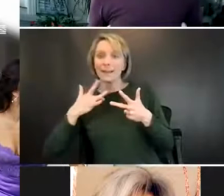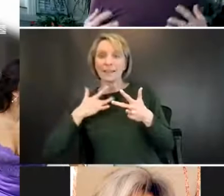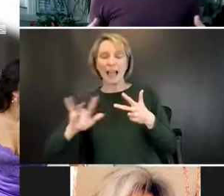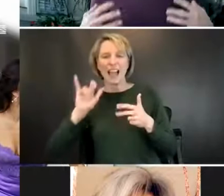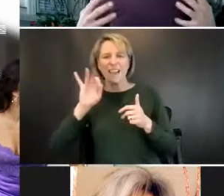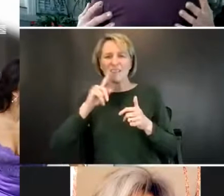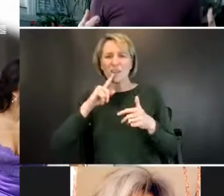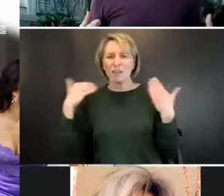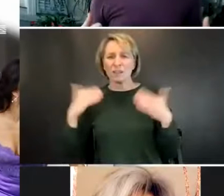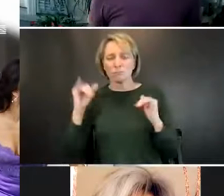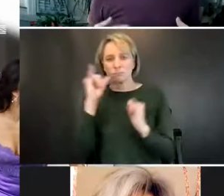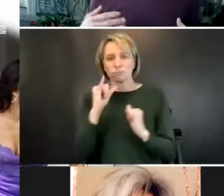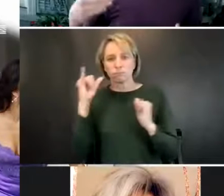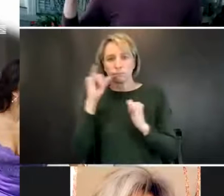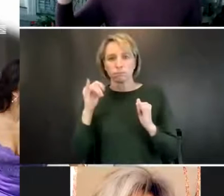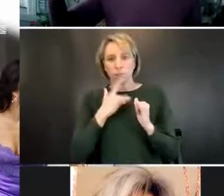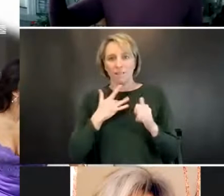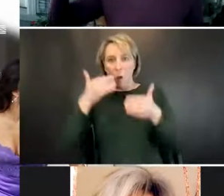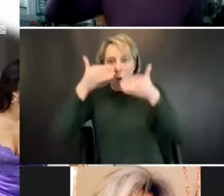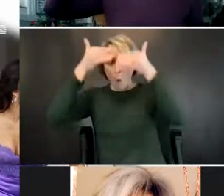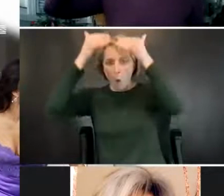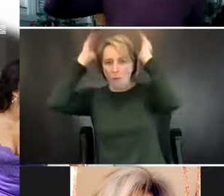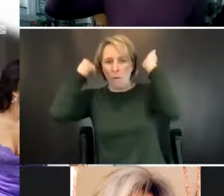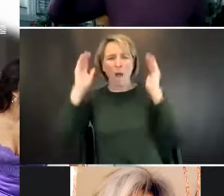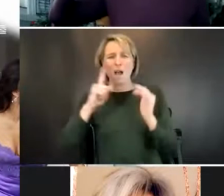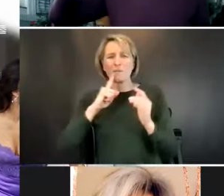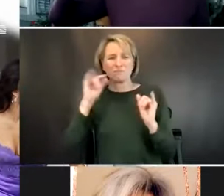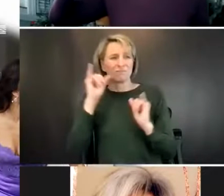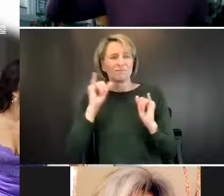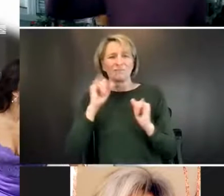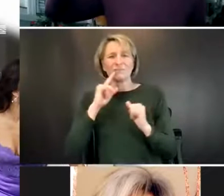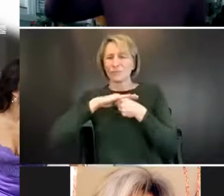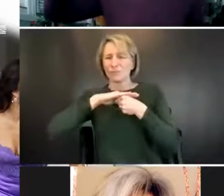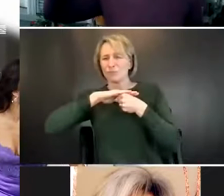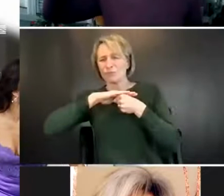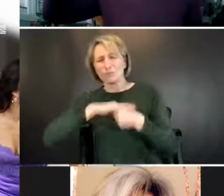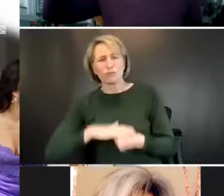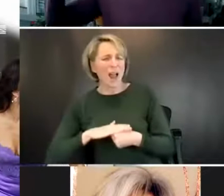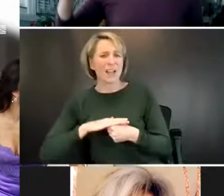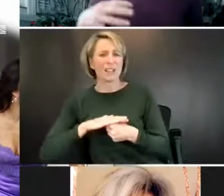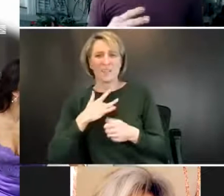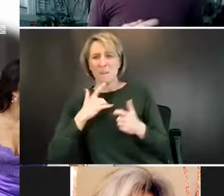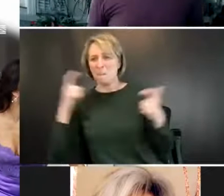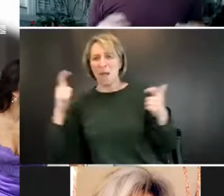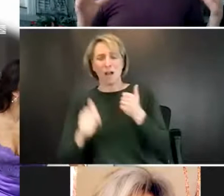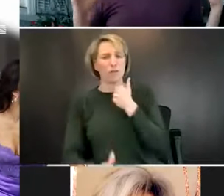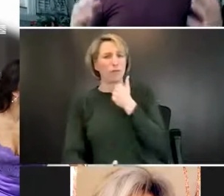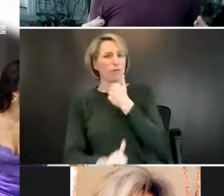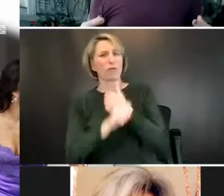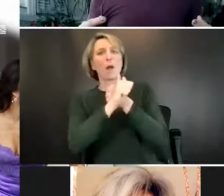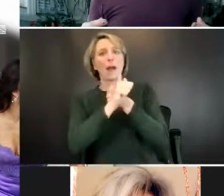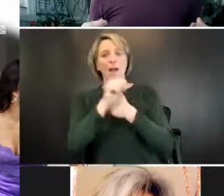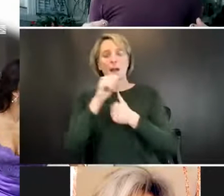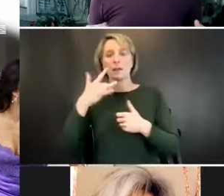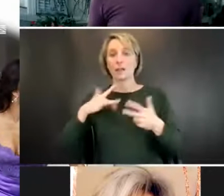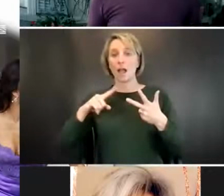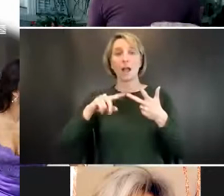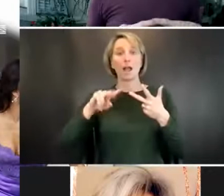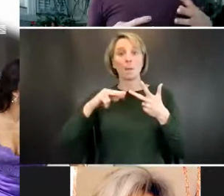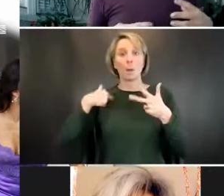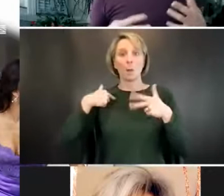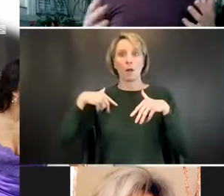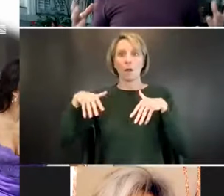overwhelmed by the stressor. This is for the highest level of threat. So this is when we completely shut down.